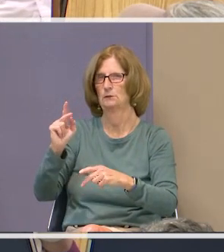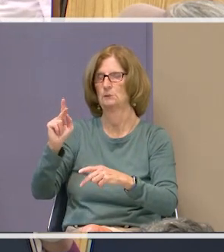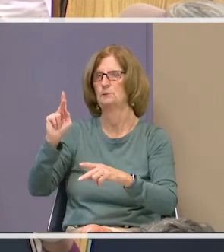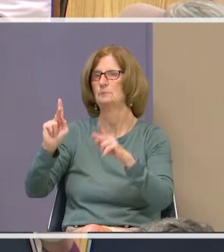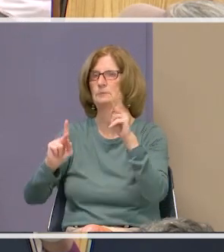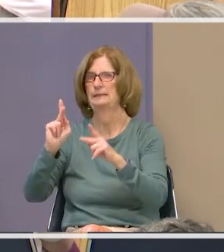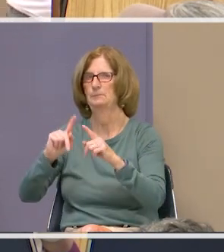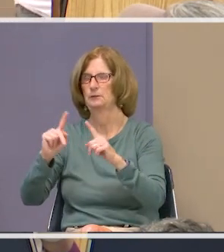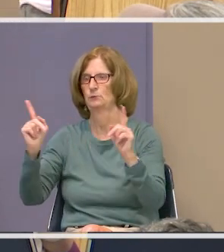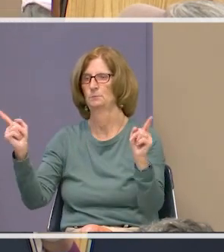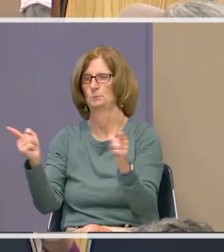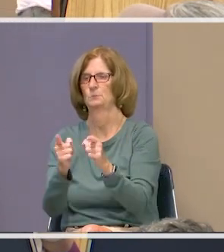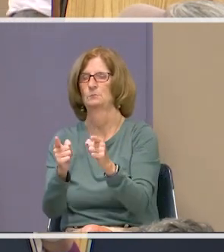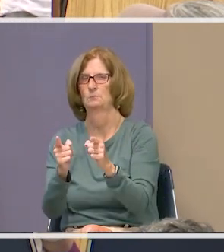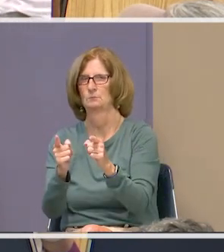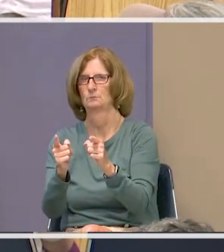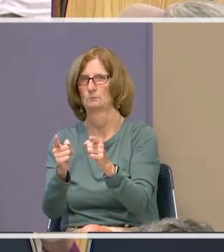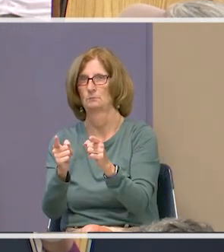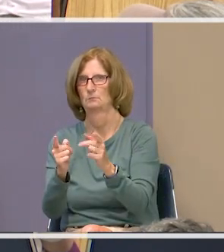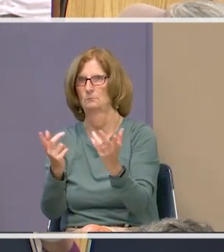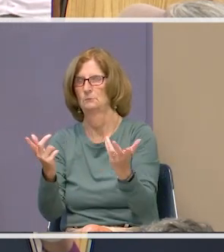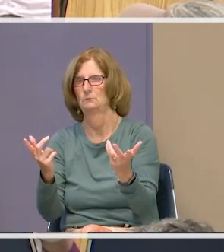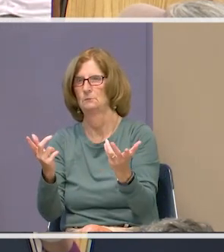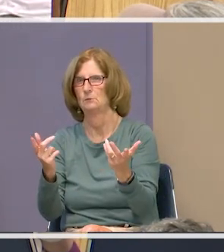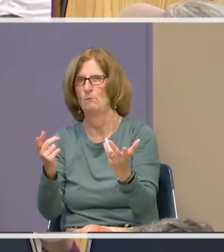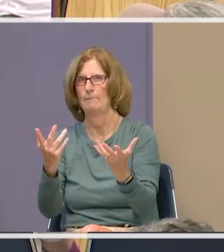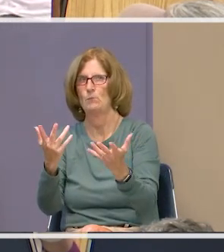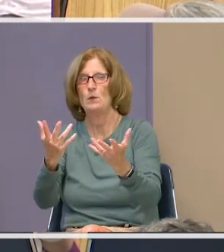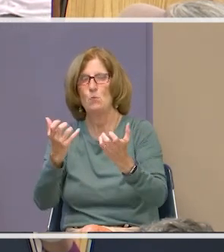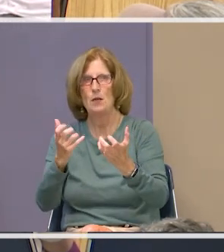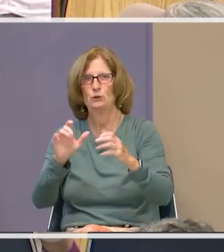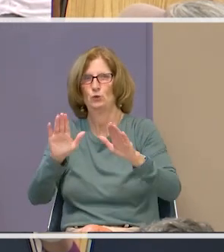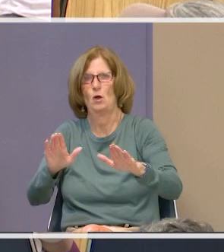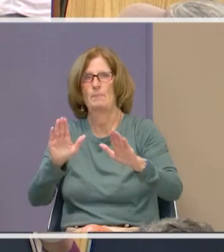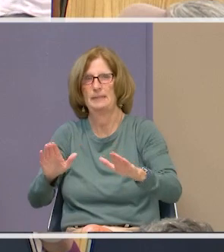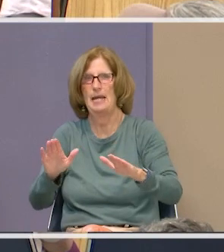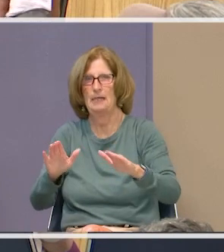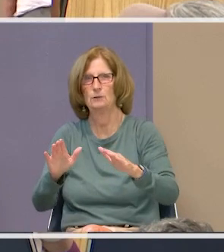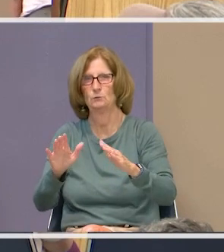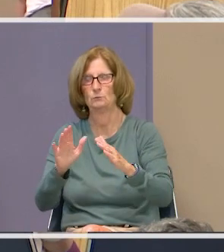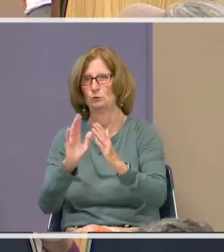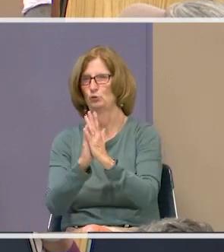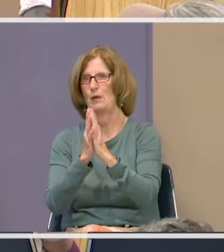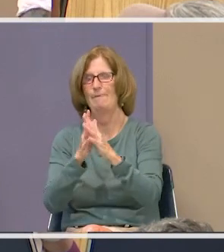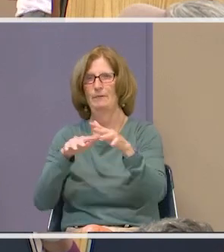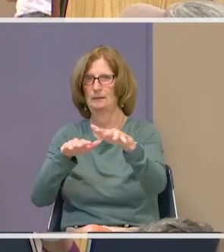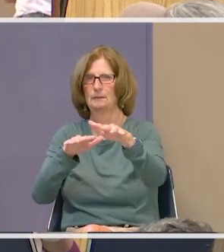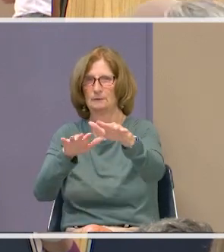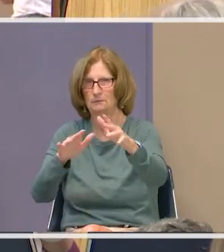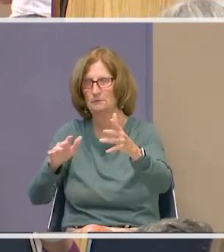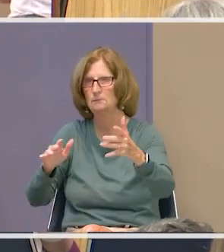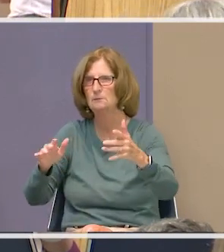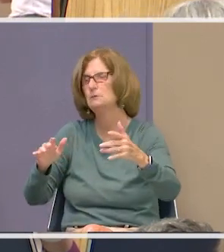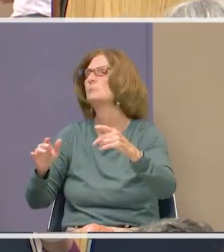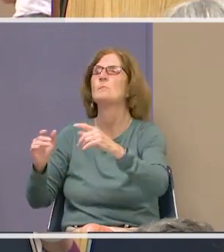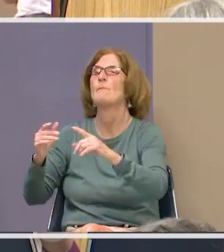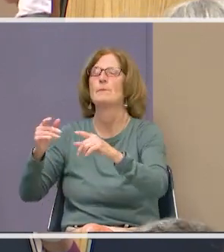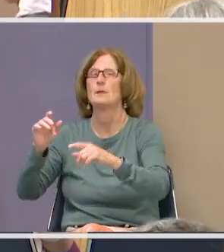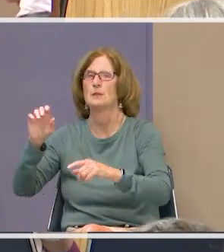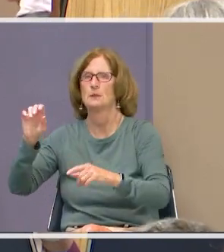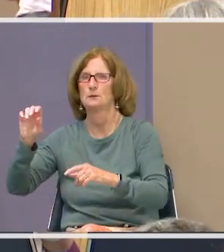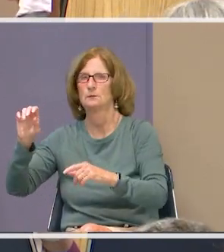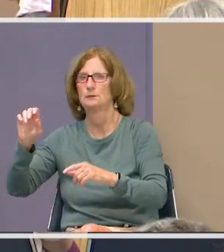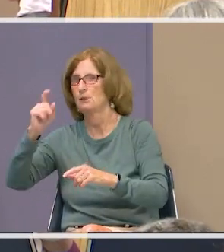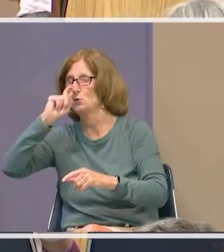the amount of lanes so that we can, bottom line, calm traffic on Forbes coming in from Squirrel Hill? I know that's out of the scope of